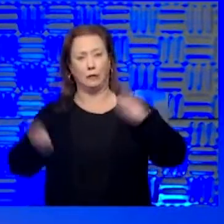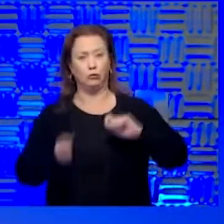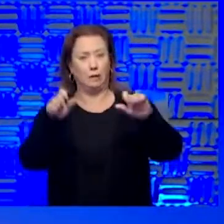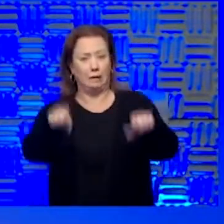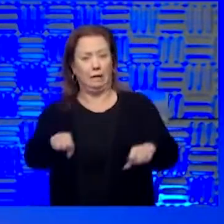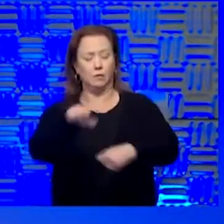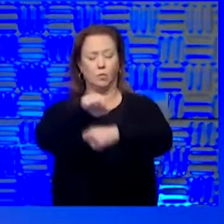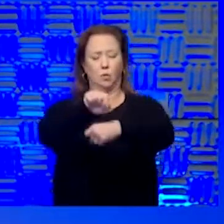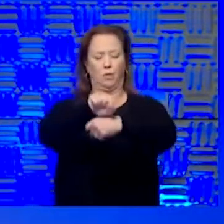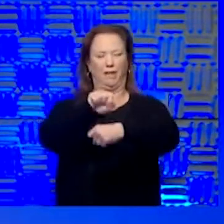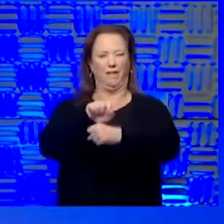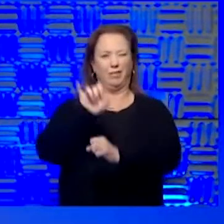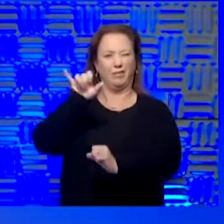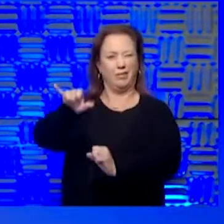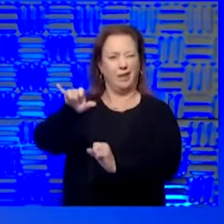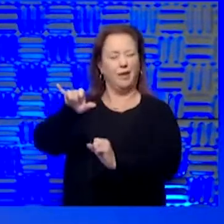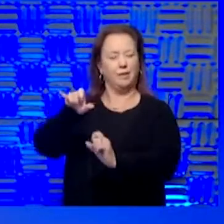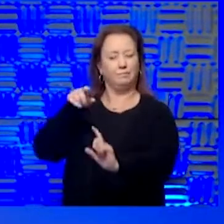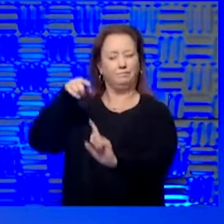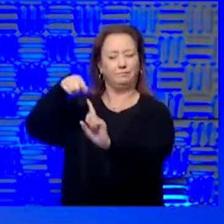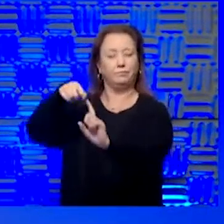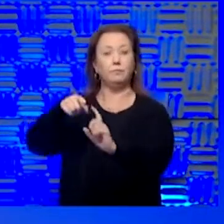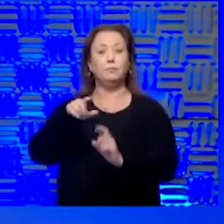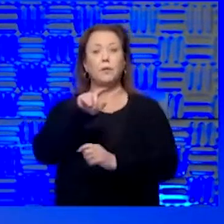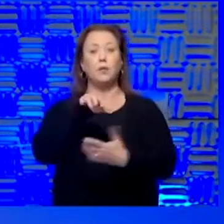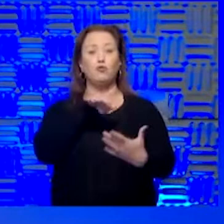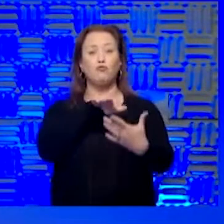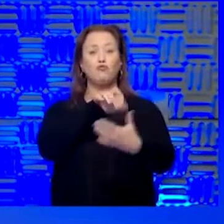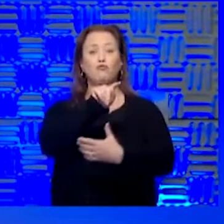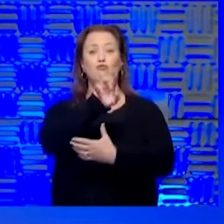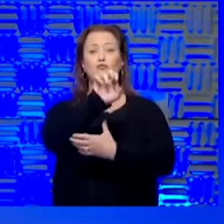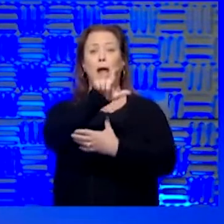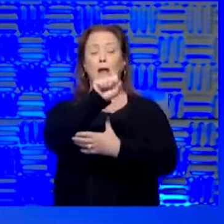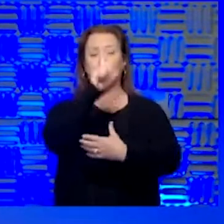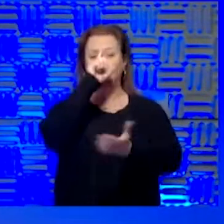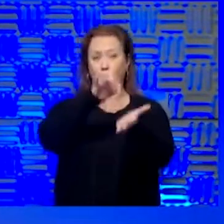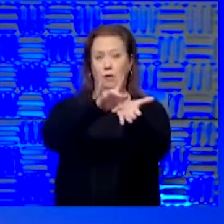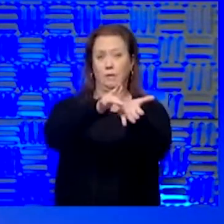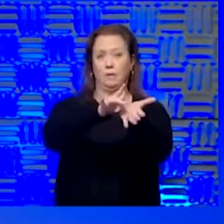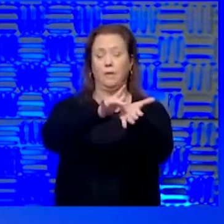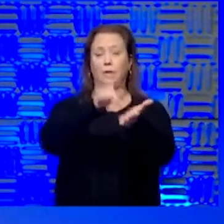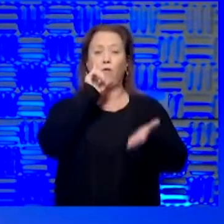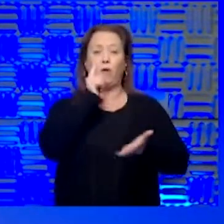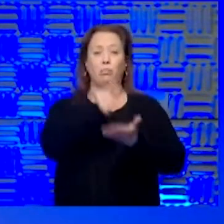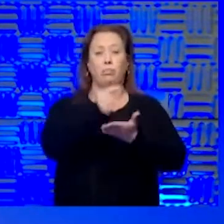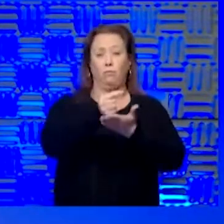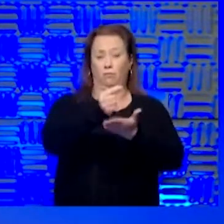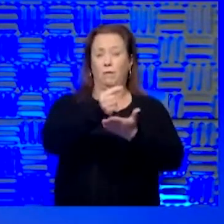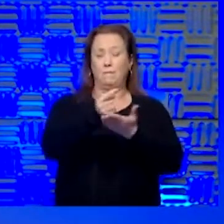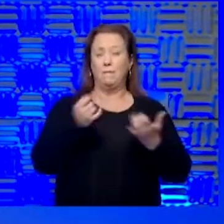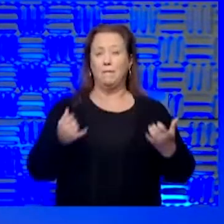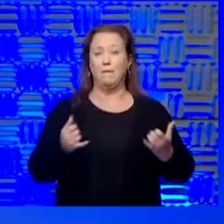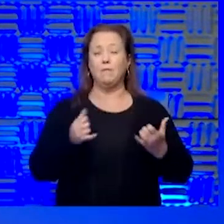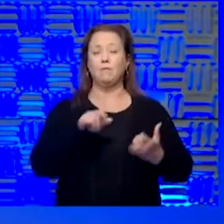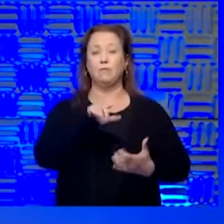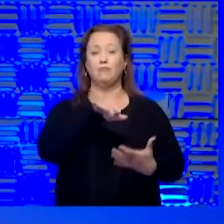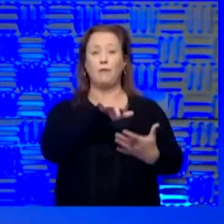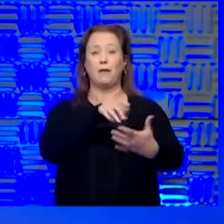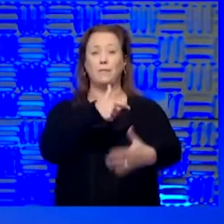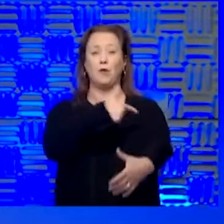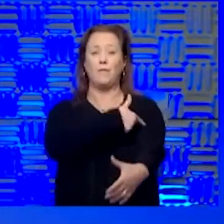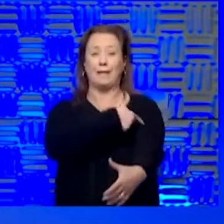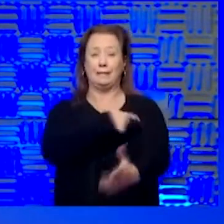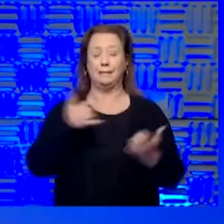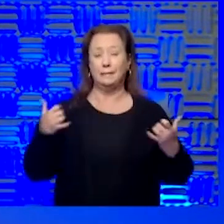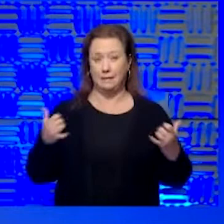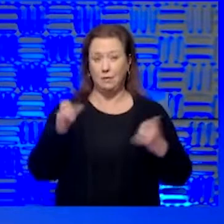working on that. You know, there are trials out there for drugs and therapeutics for treatment. There are trials for vaccines going